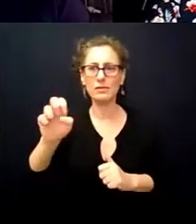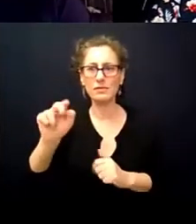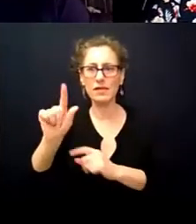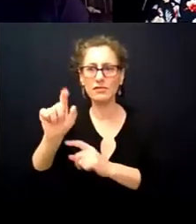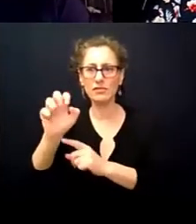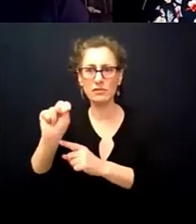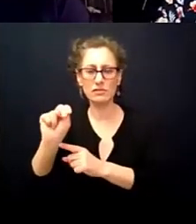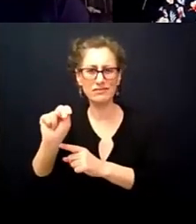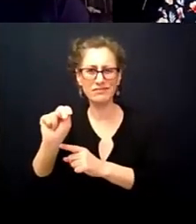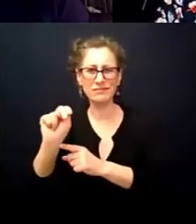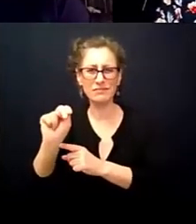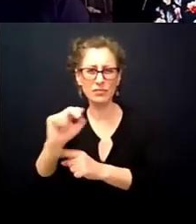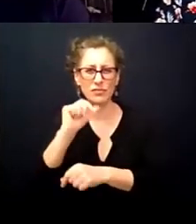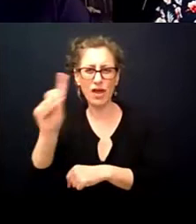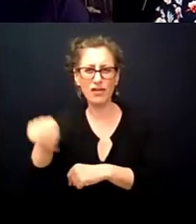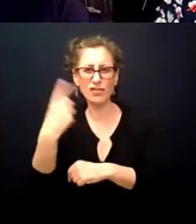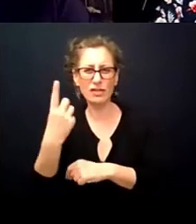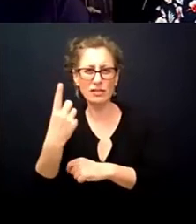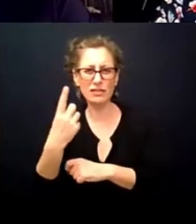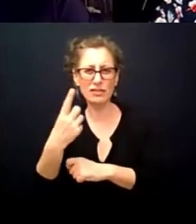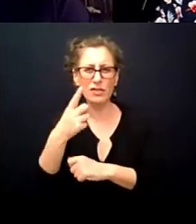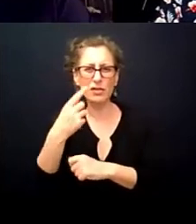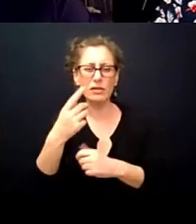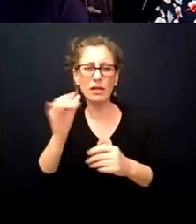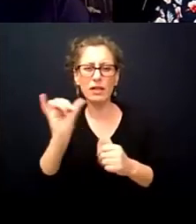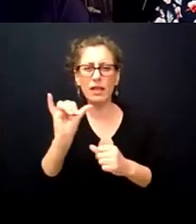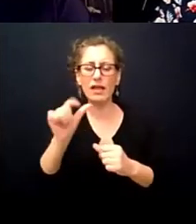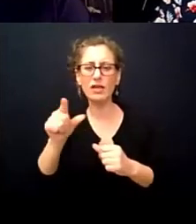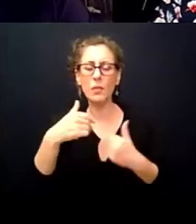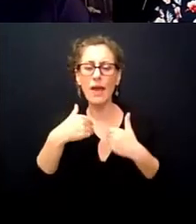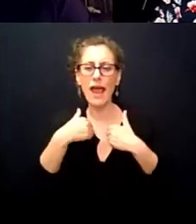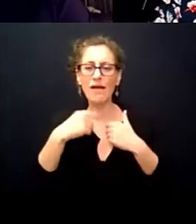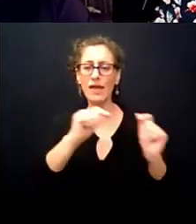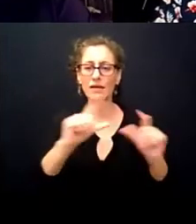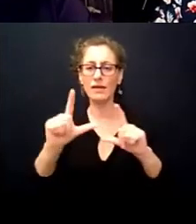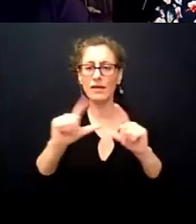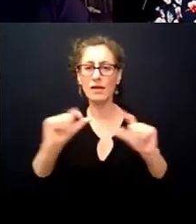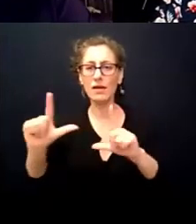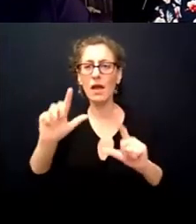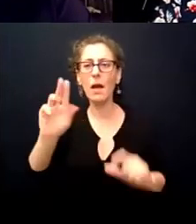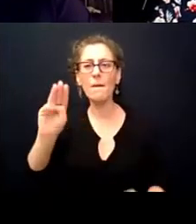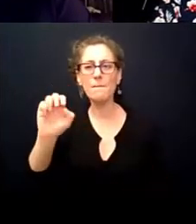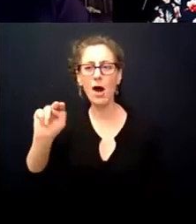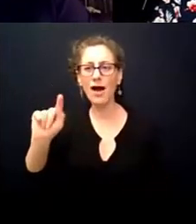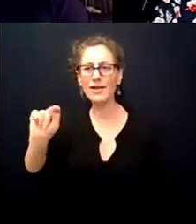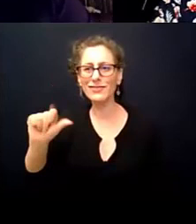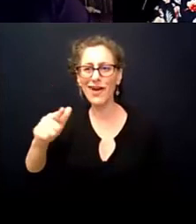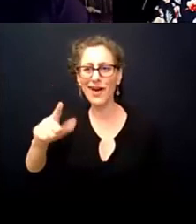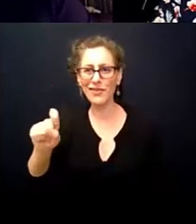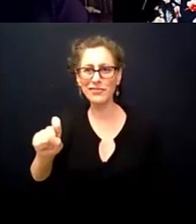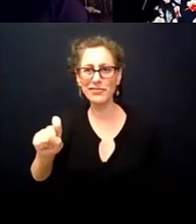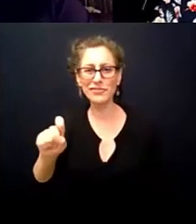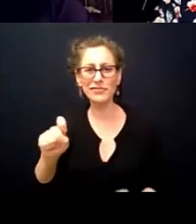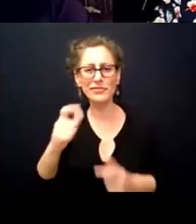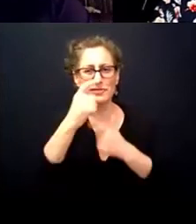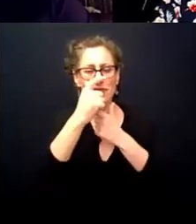and that we're not just in an aspect of you have people. The montage that you showed was so interesting of that